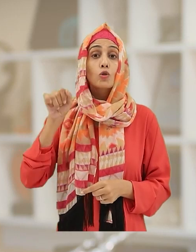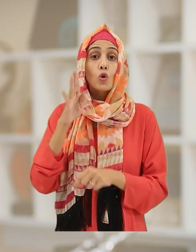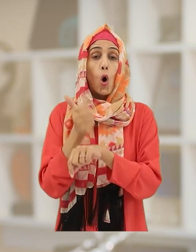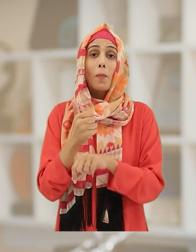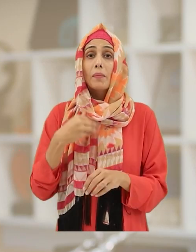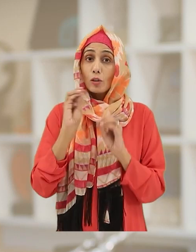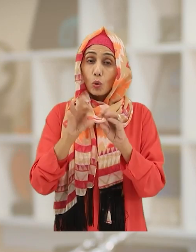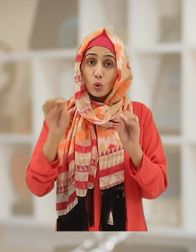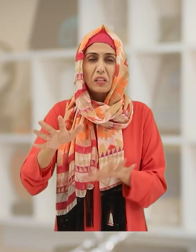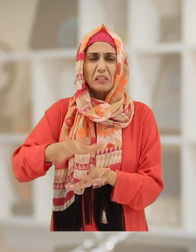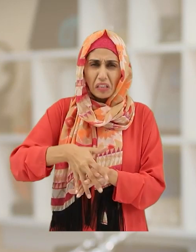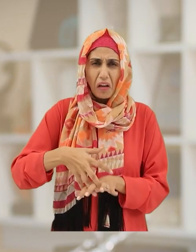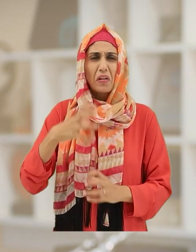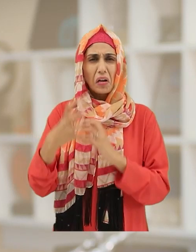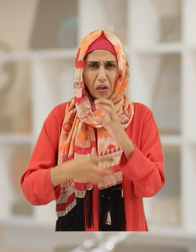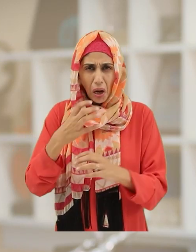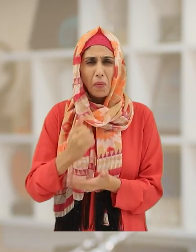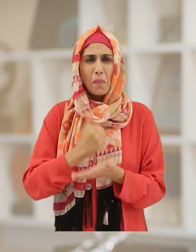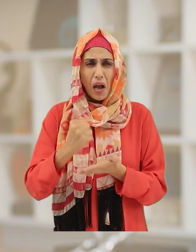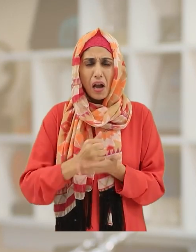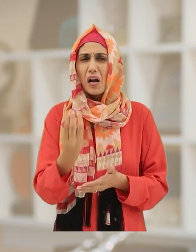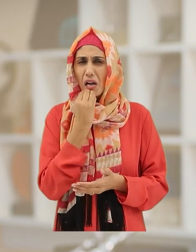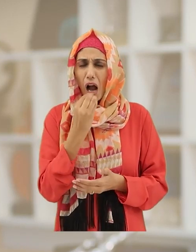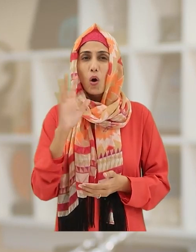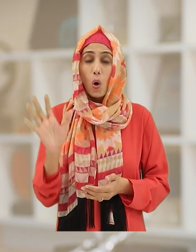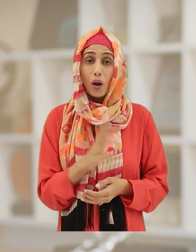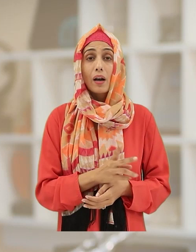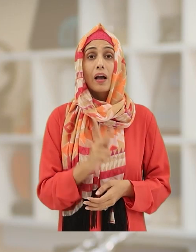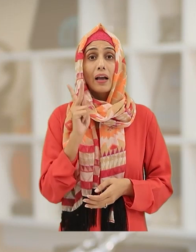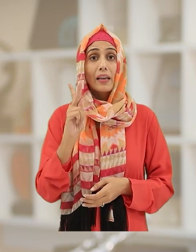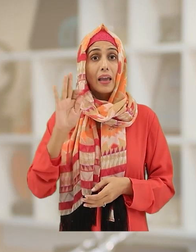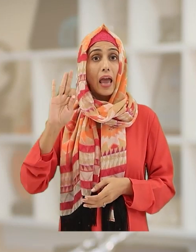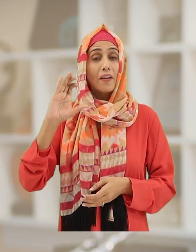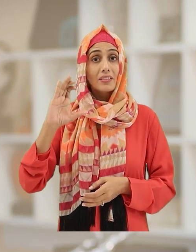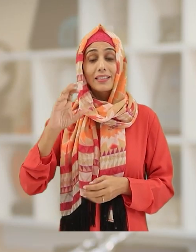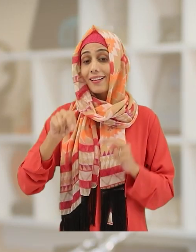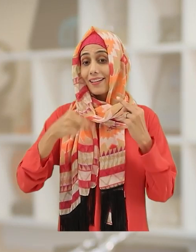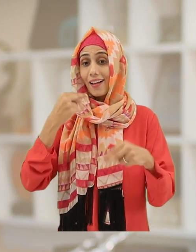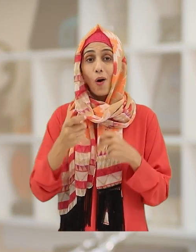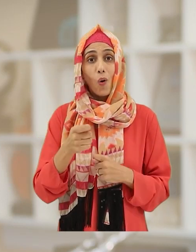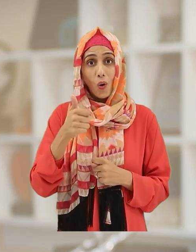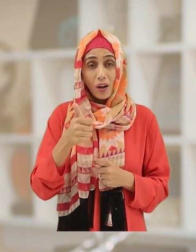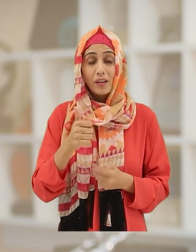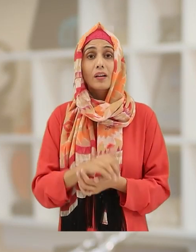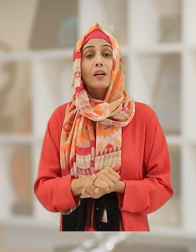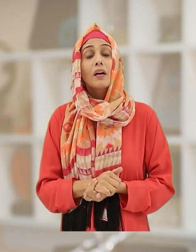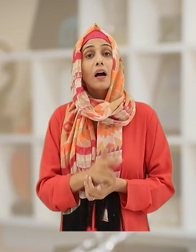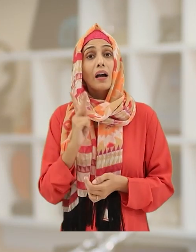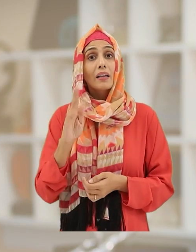across industries, textile, pharma, service, food, KFC restaurants.